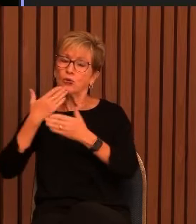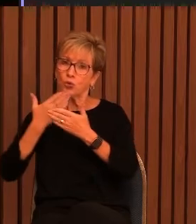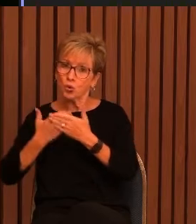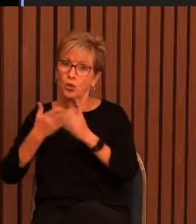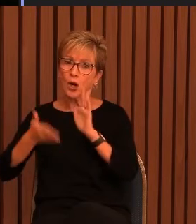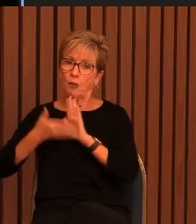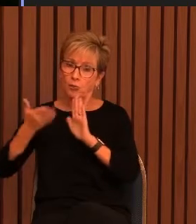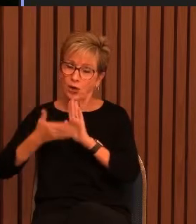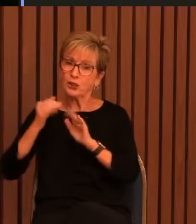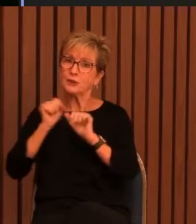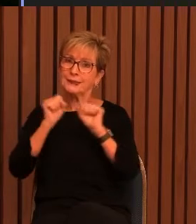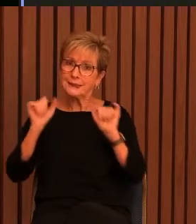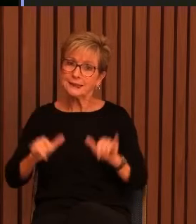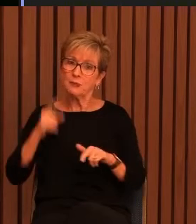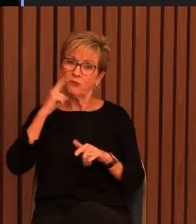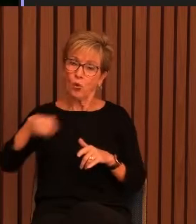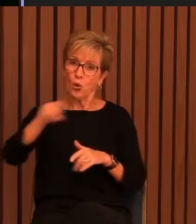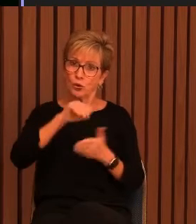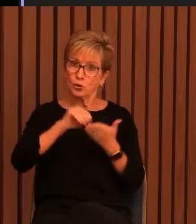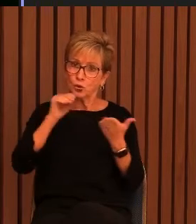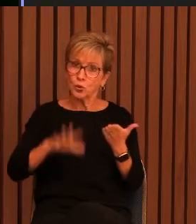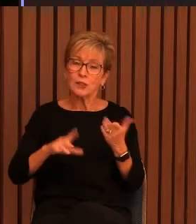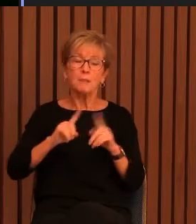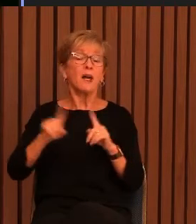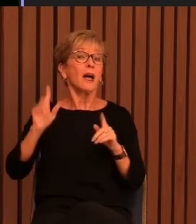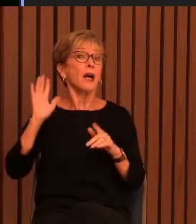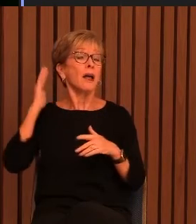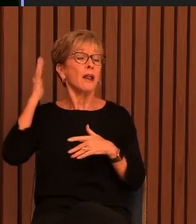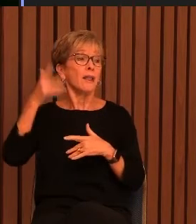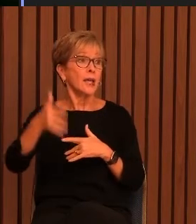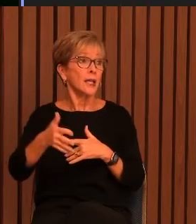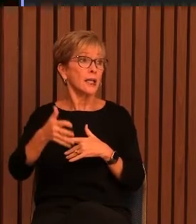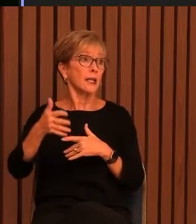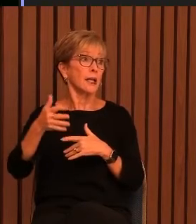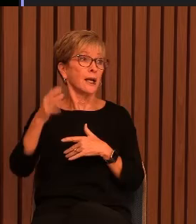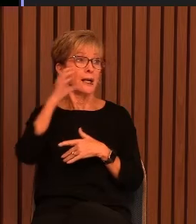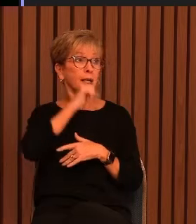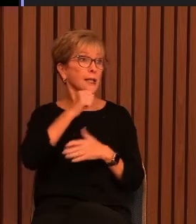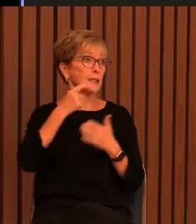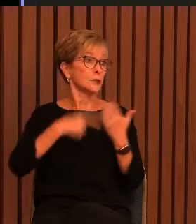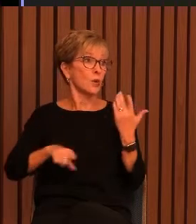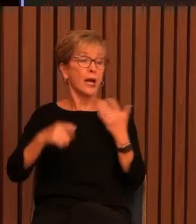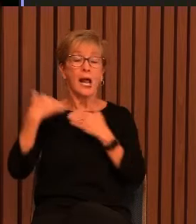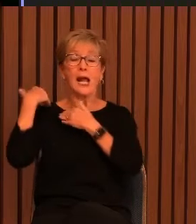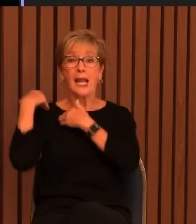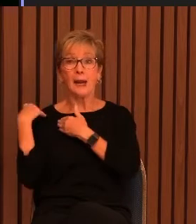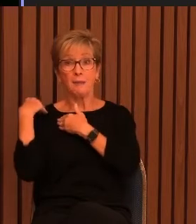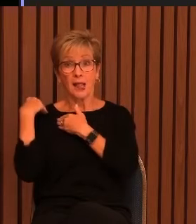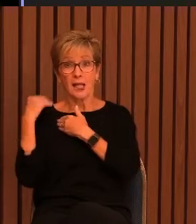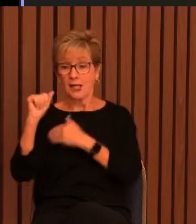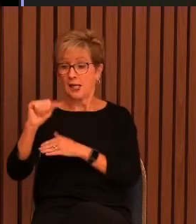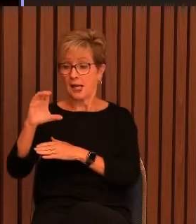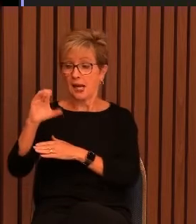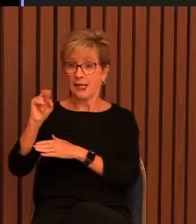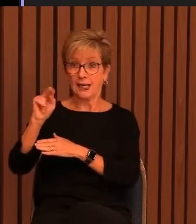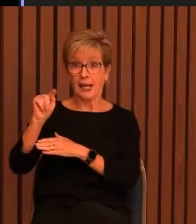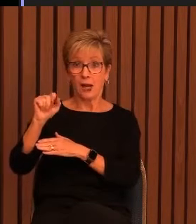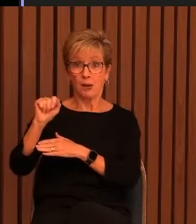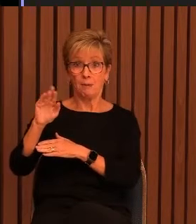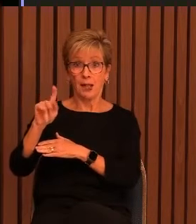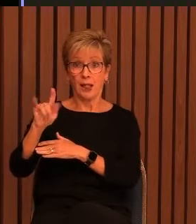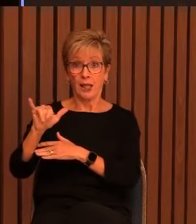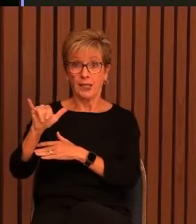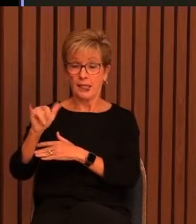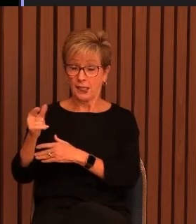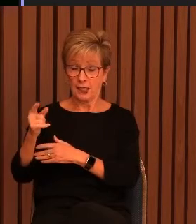system for the students. But then, guess what? Accountability came into the way, and that derailed everything